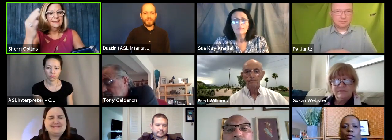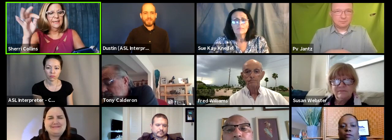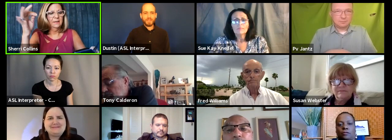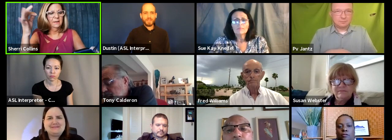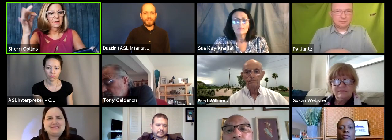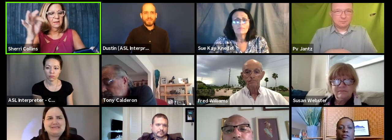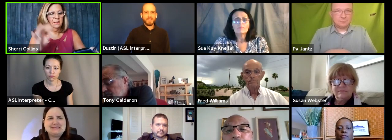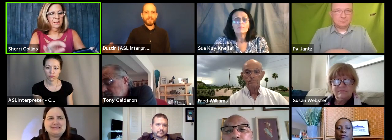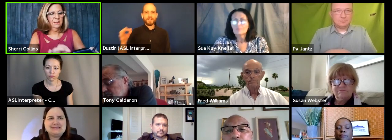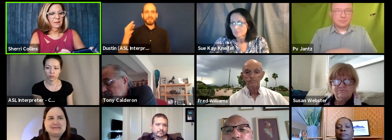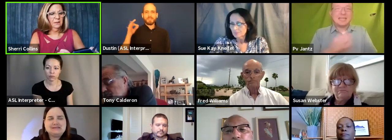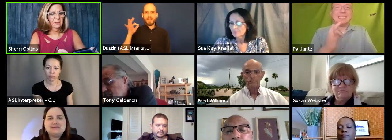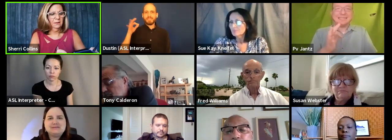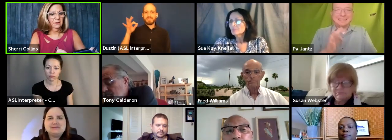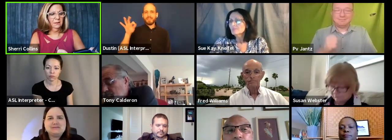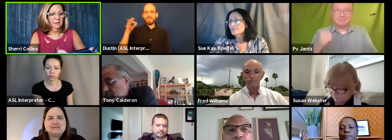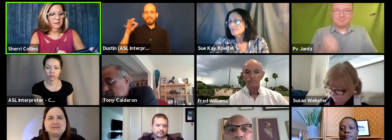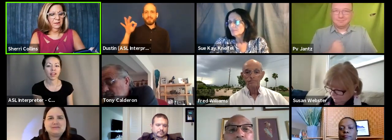19th.